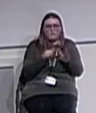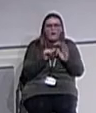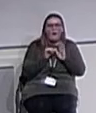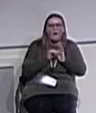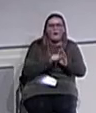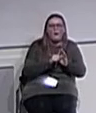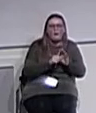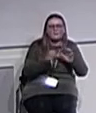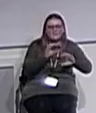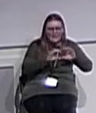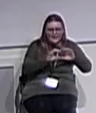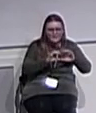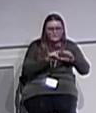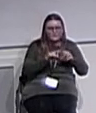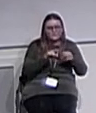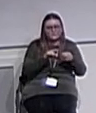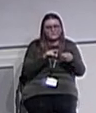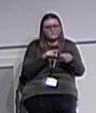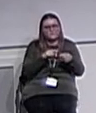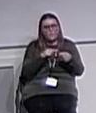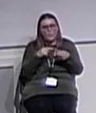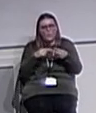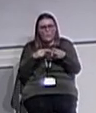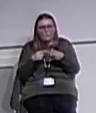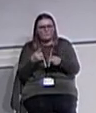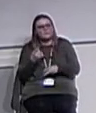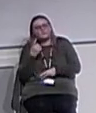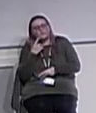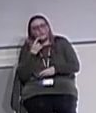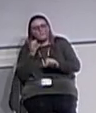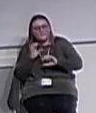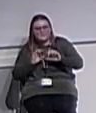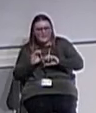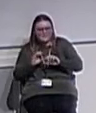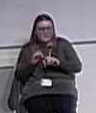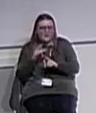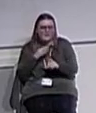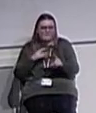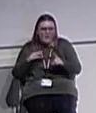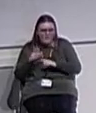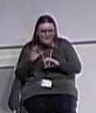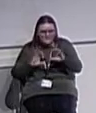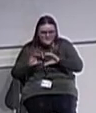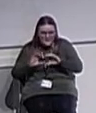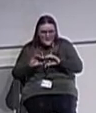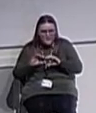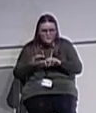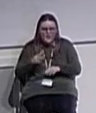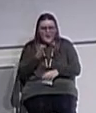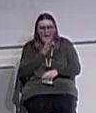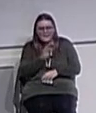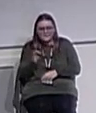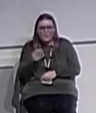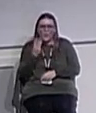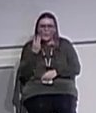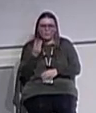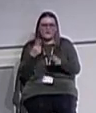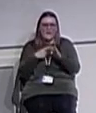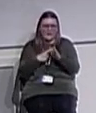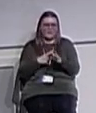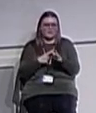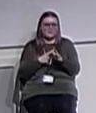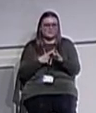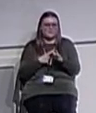PE, actually all our environmental science, it doesn't say that here, environmental science, we will ask you just to get 3 A's, whatever your predicted grades